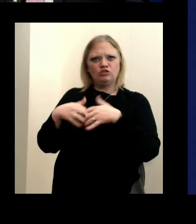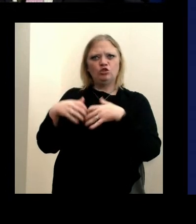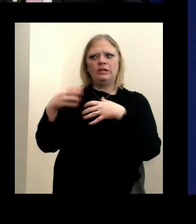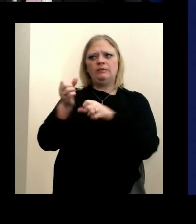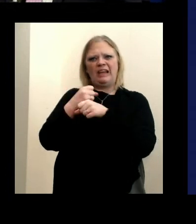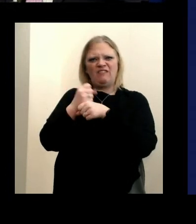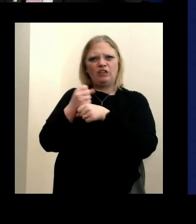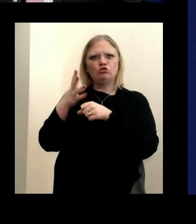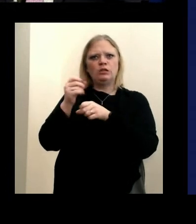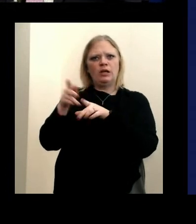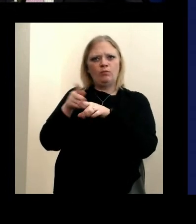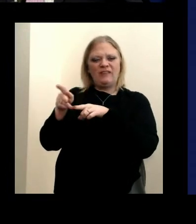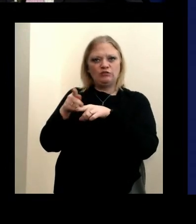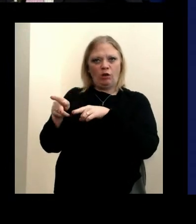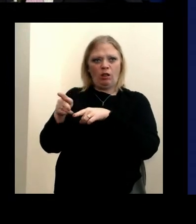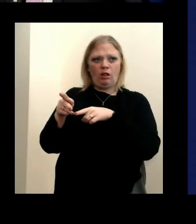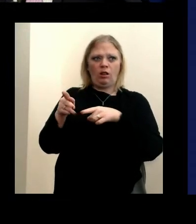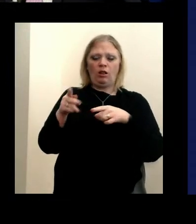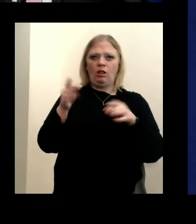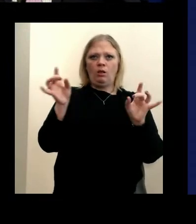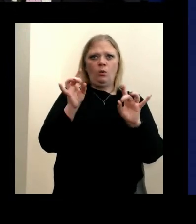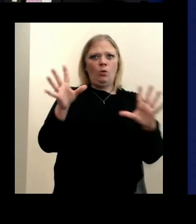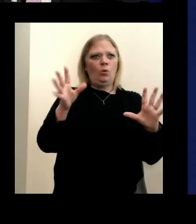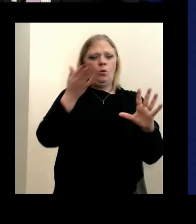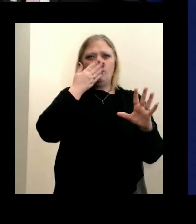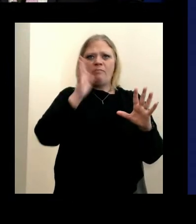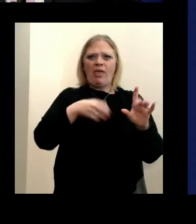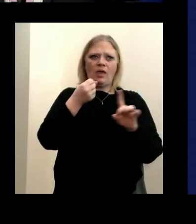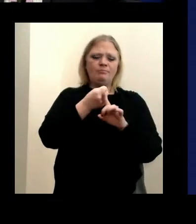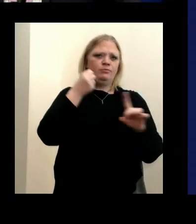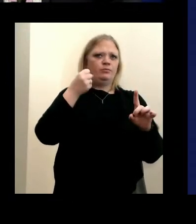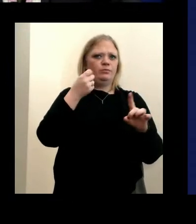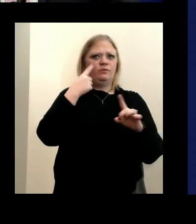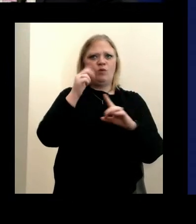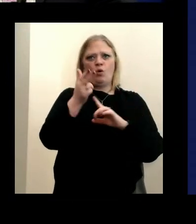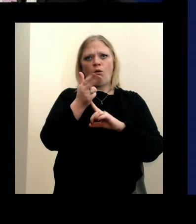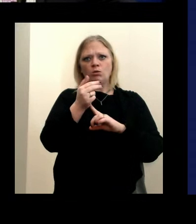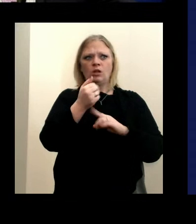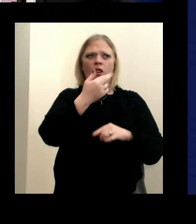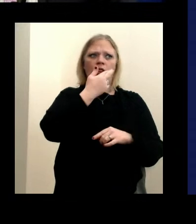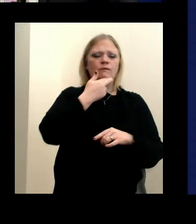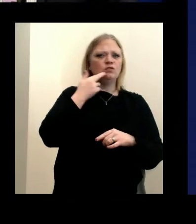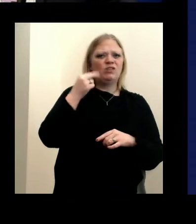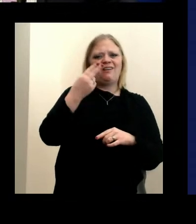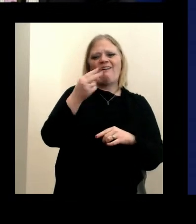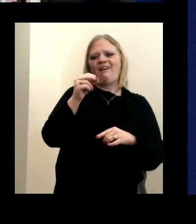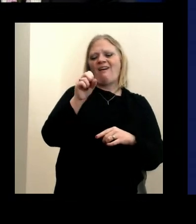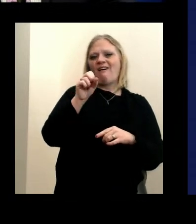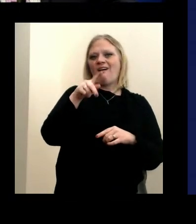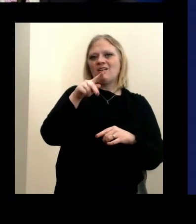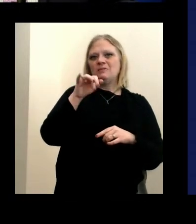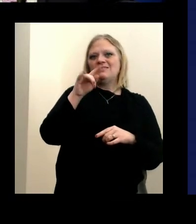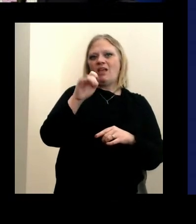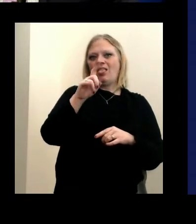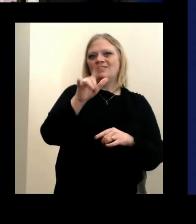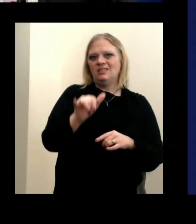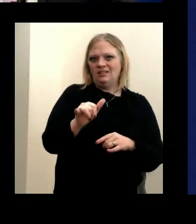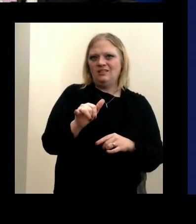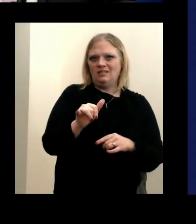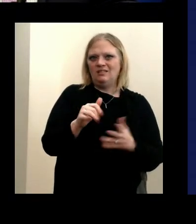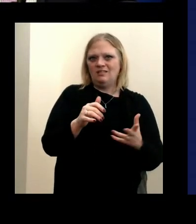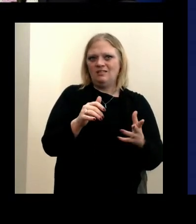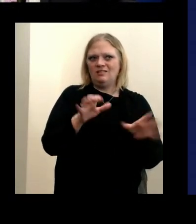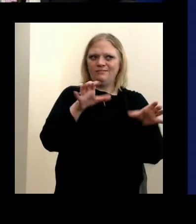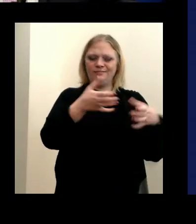hit in the hospitality area, hotels, restaurants, and the like. So there are actually portions of our community